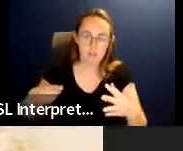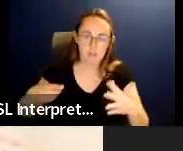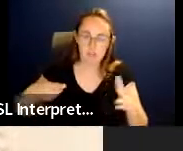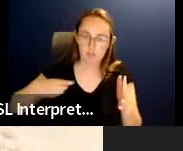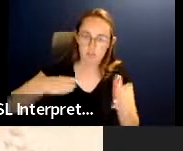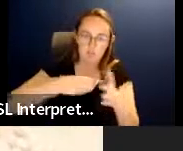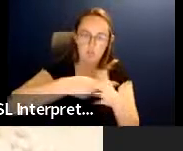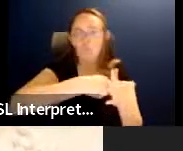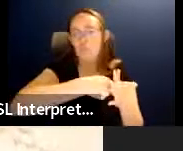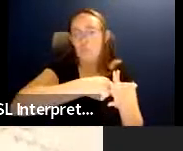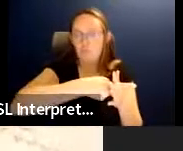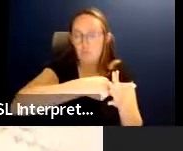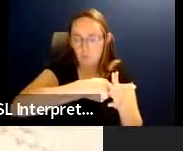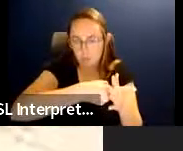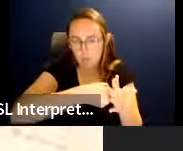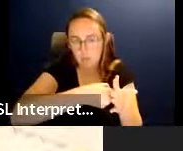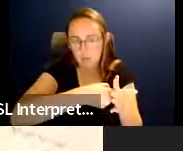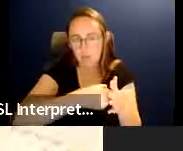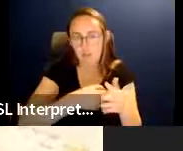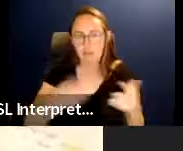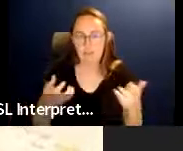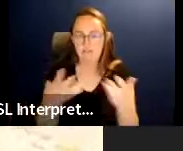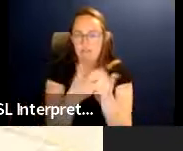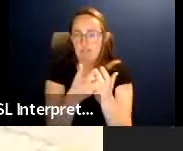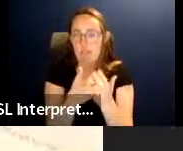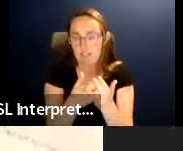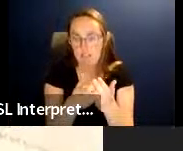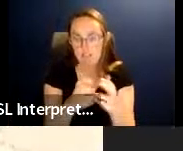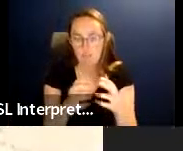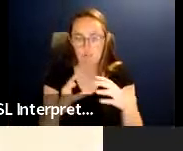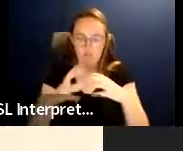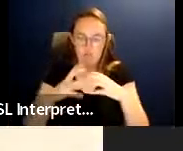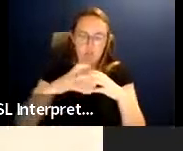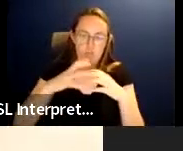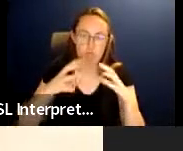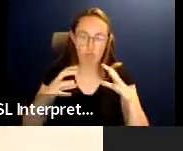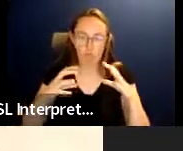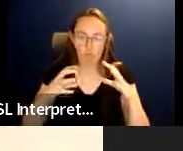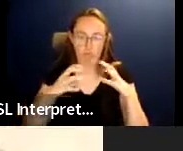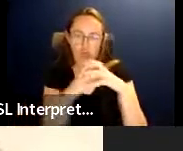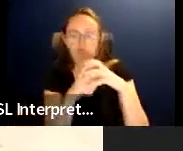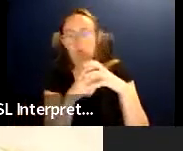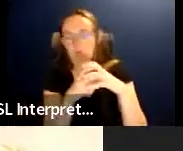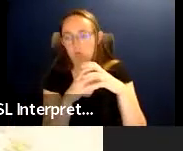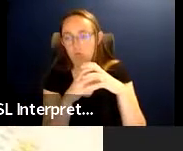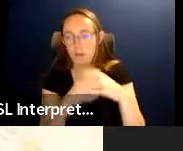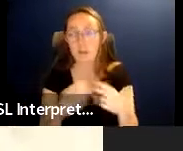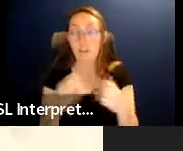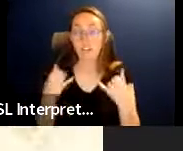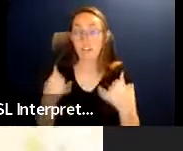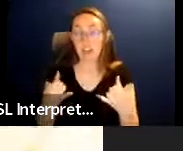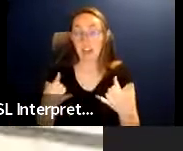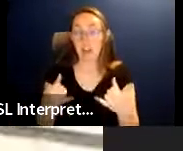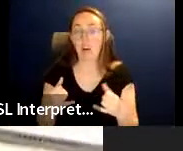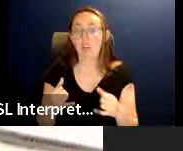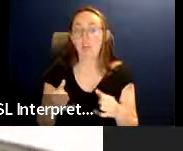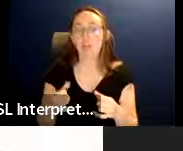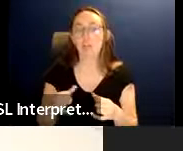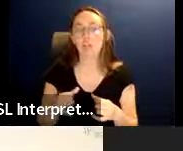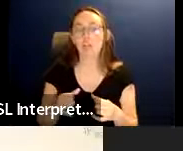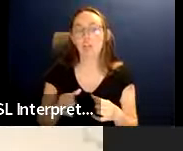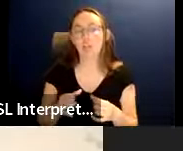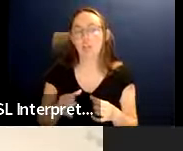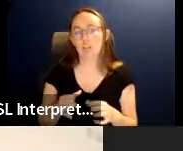Instamorph, and it should fit right over the top. There we go. Now I'm going to attach it to the table here. I'm